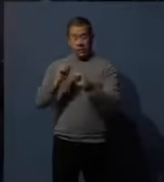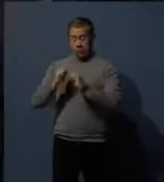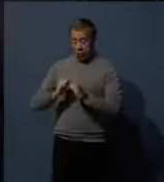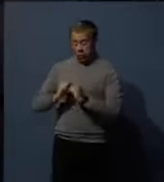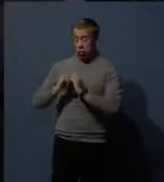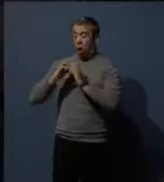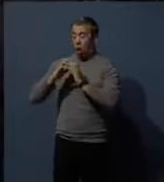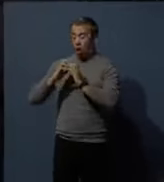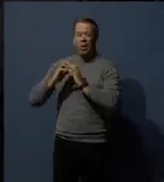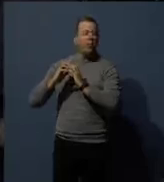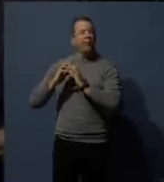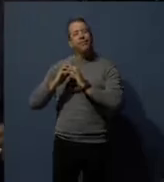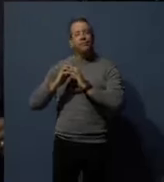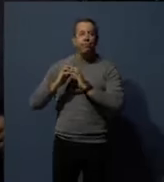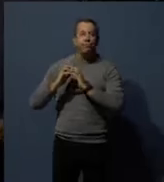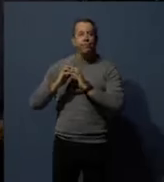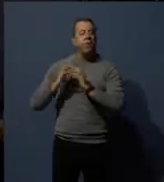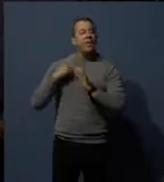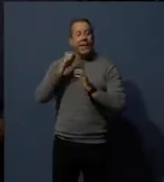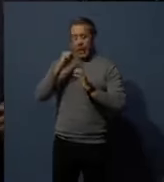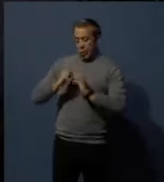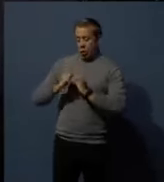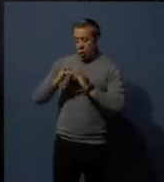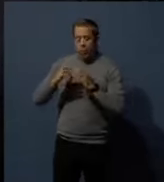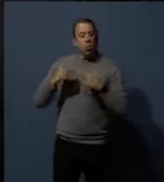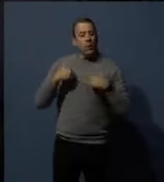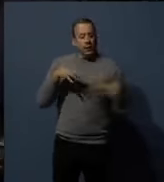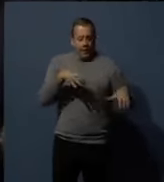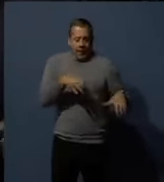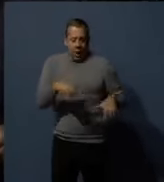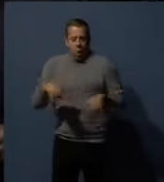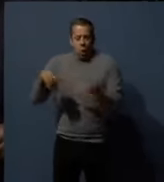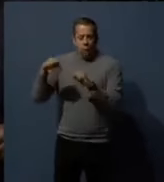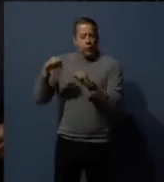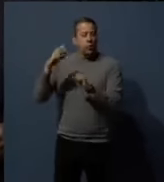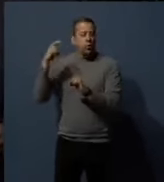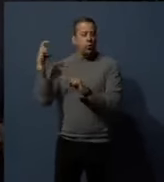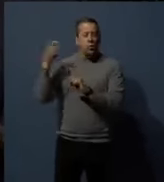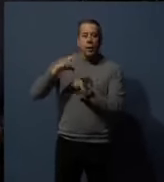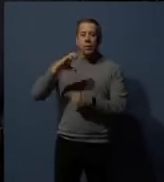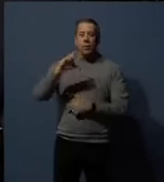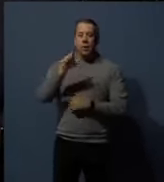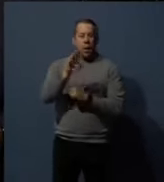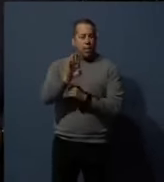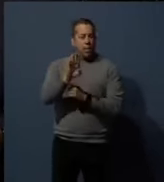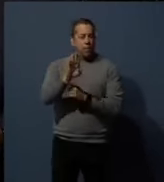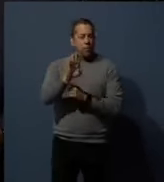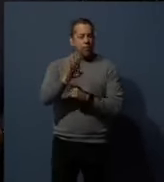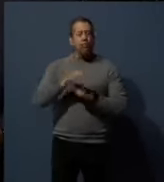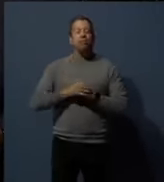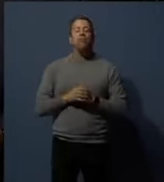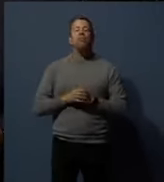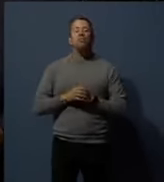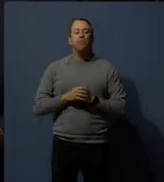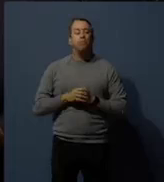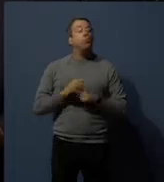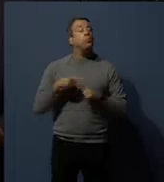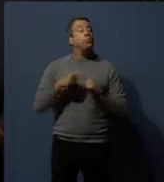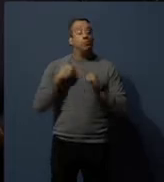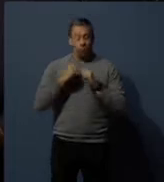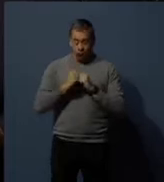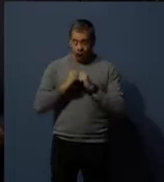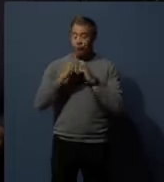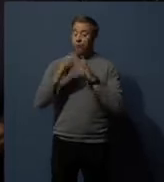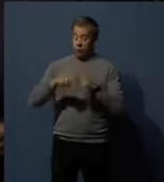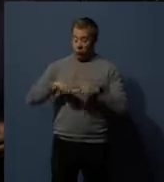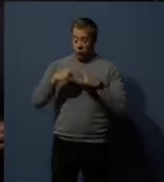we were asked to take over what's called Champions Club, which Craig spoke about earlier. And when we started the Champions Club, we